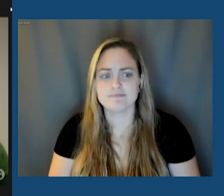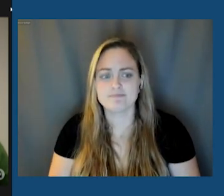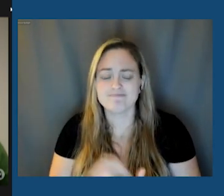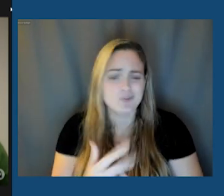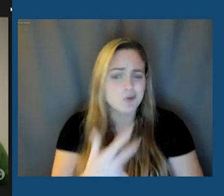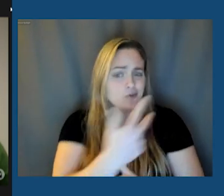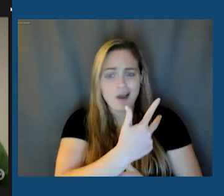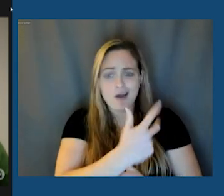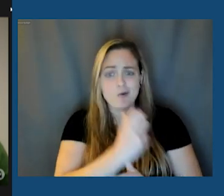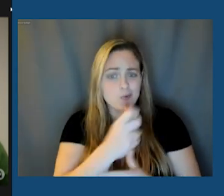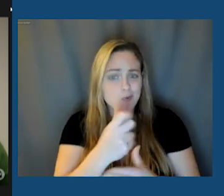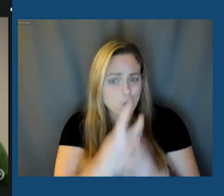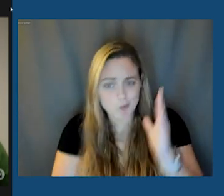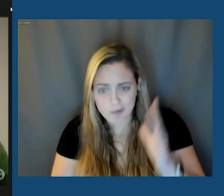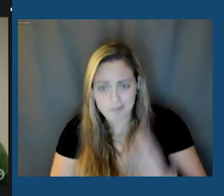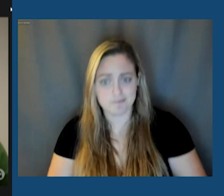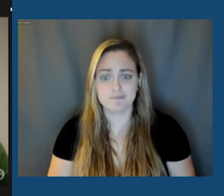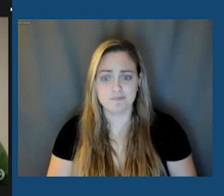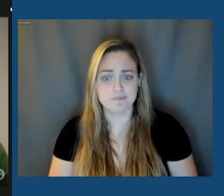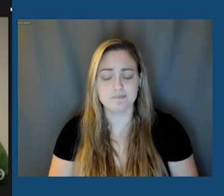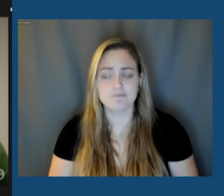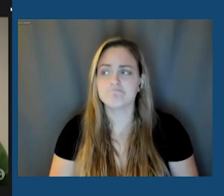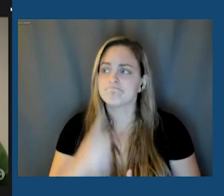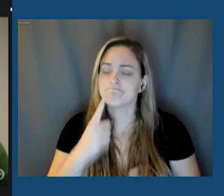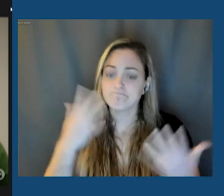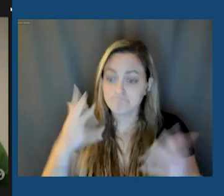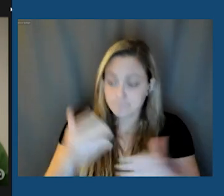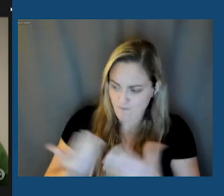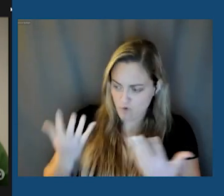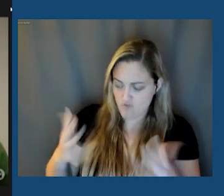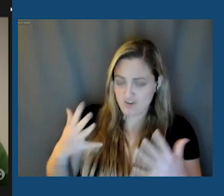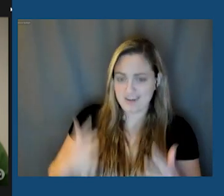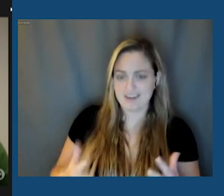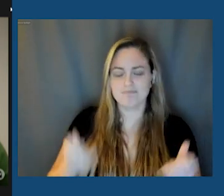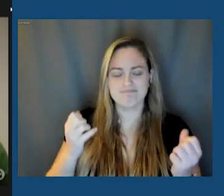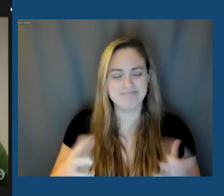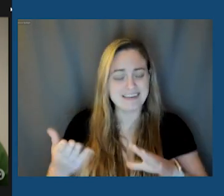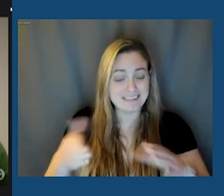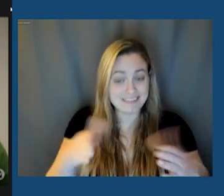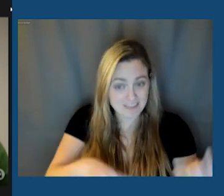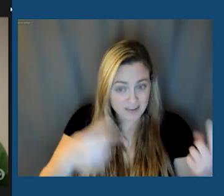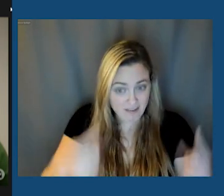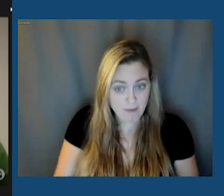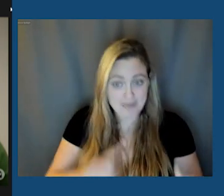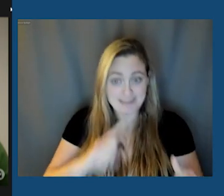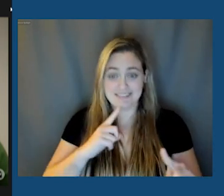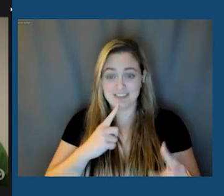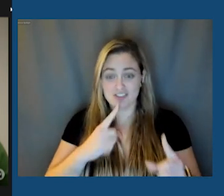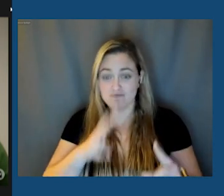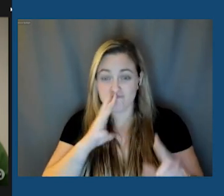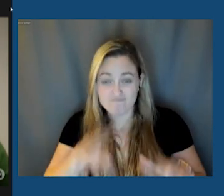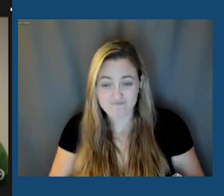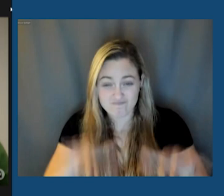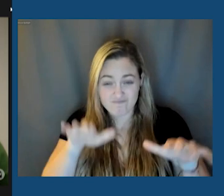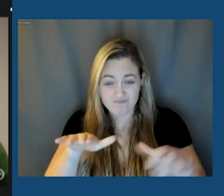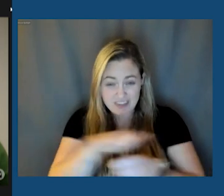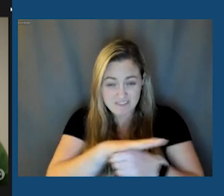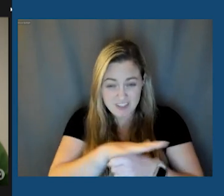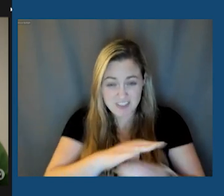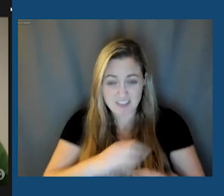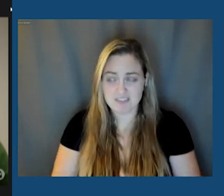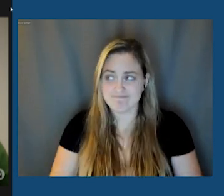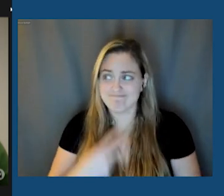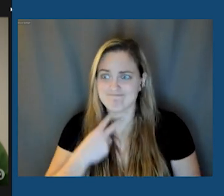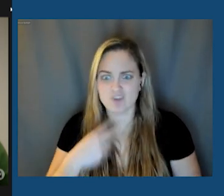don't drown. I've said before, the vast majority of deaths during extreme flooding events come from individuals stuck in their